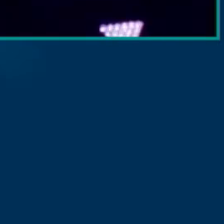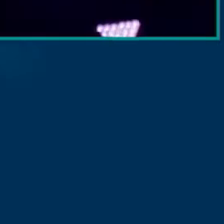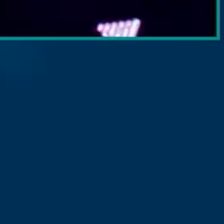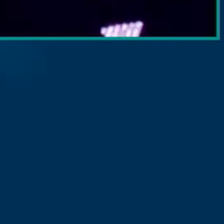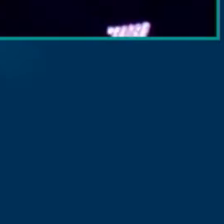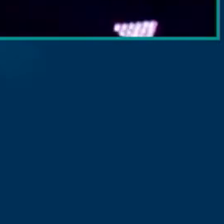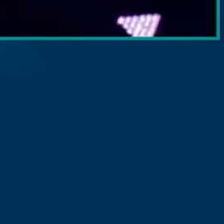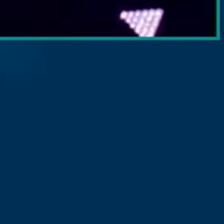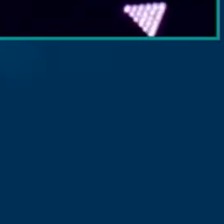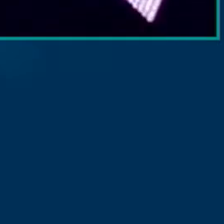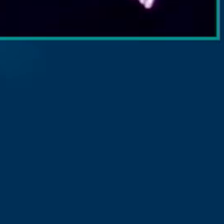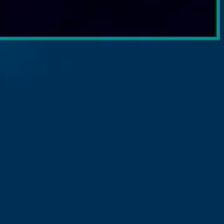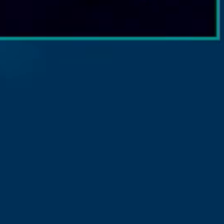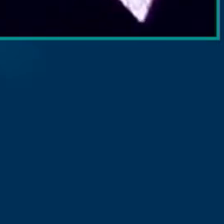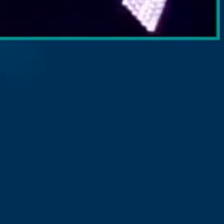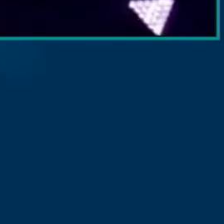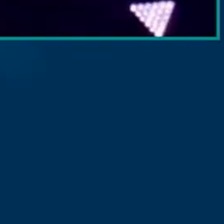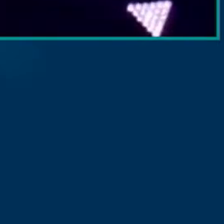little known.